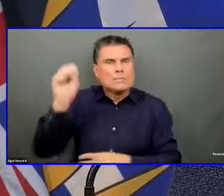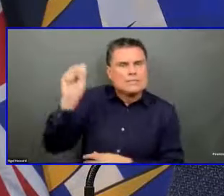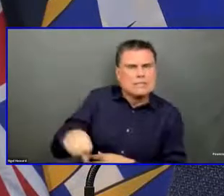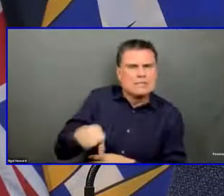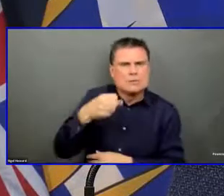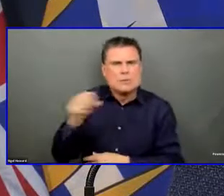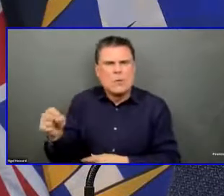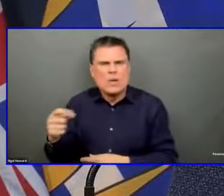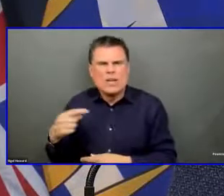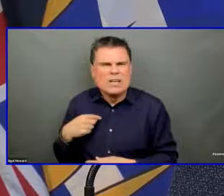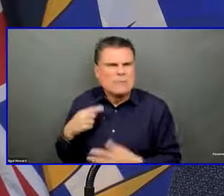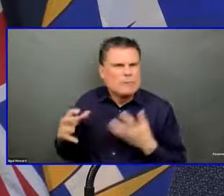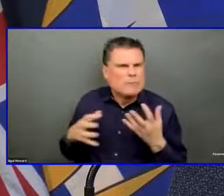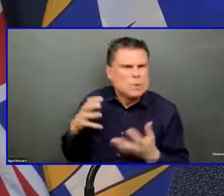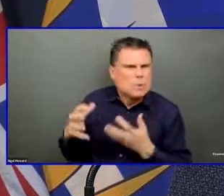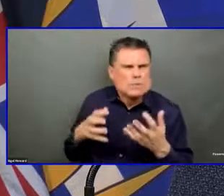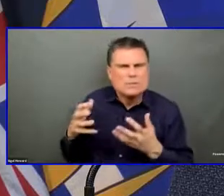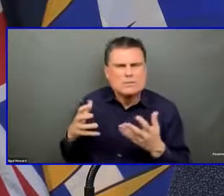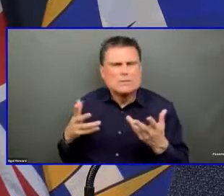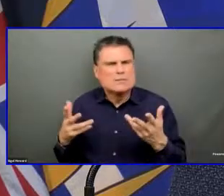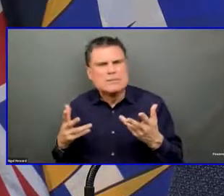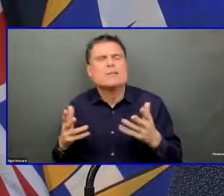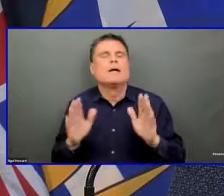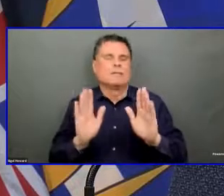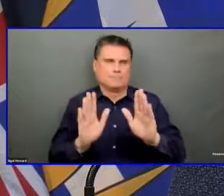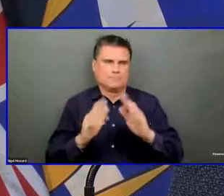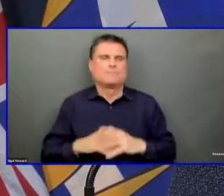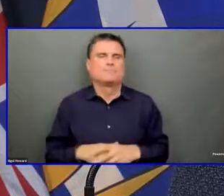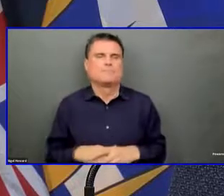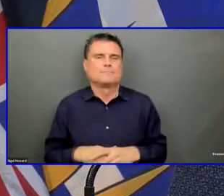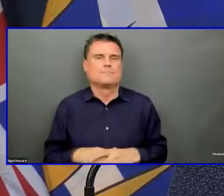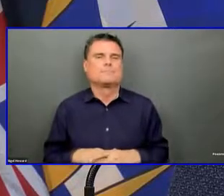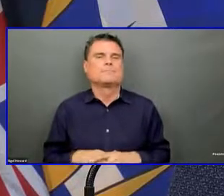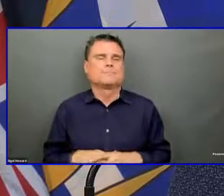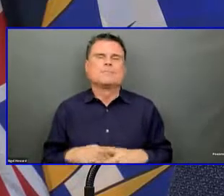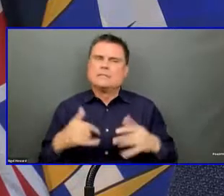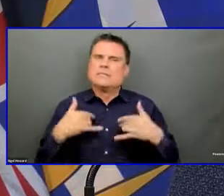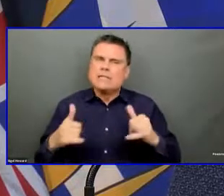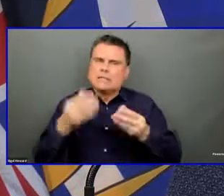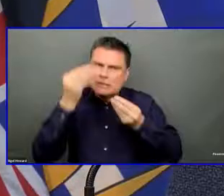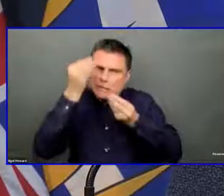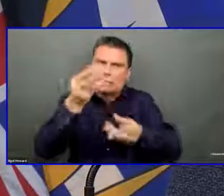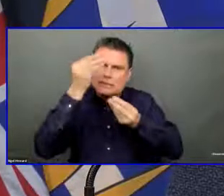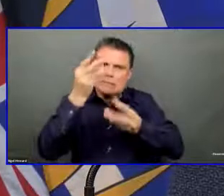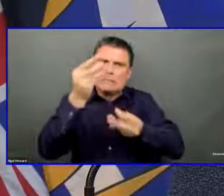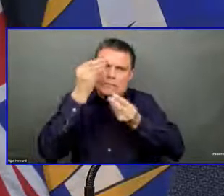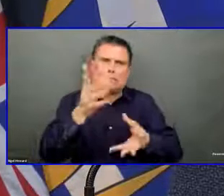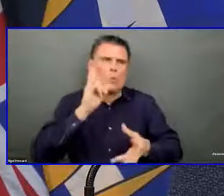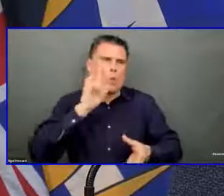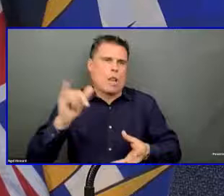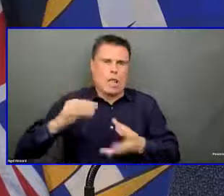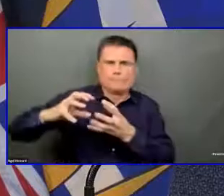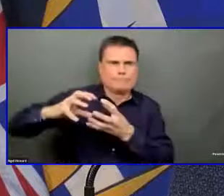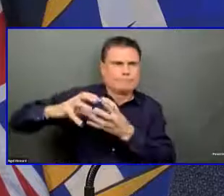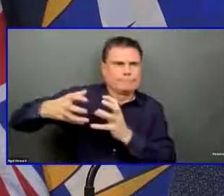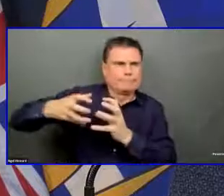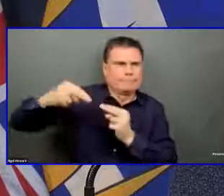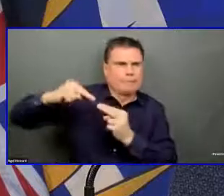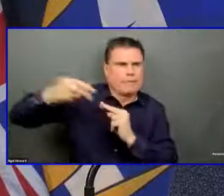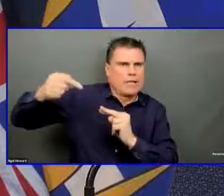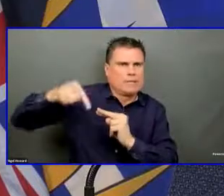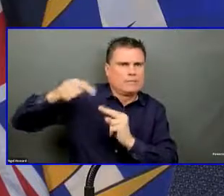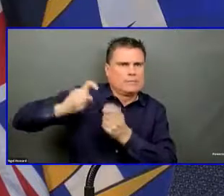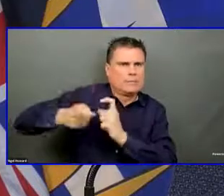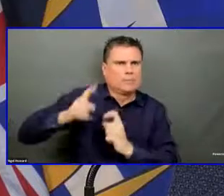Lisa, do you have a follow-up? Yes, when you're talking about these gatherings of 10 people, spring break coming up, can